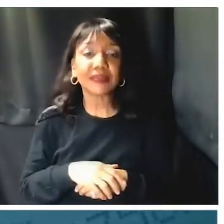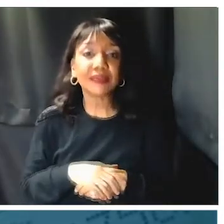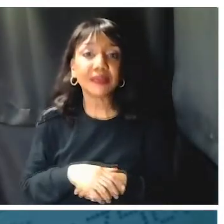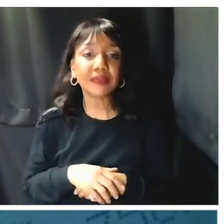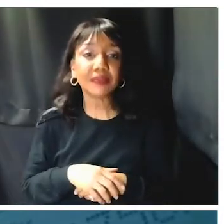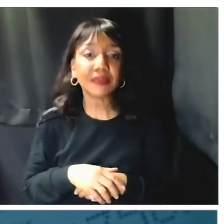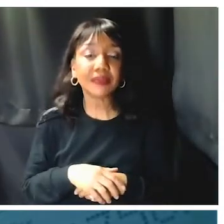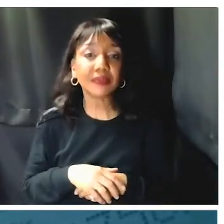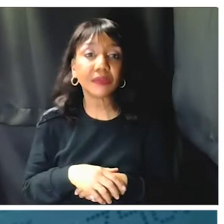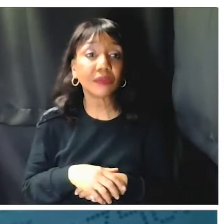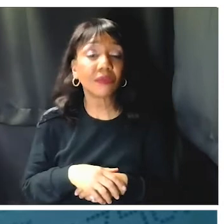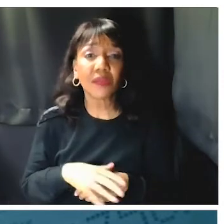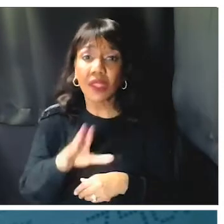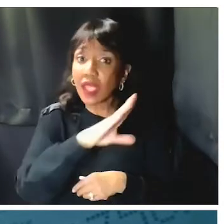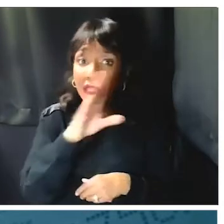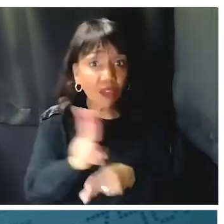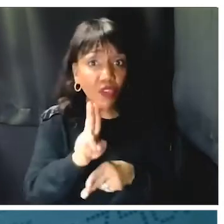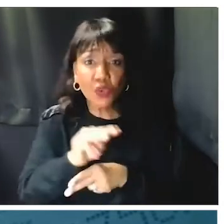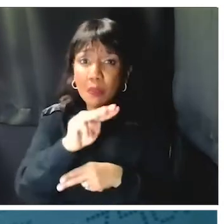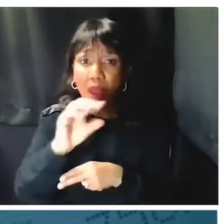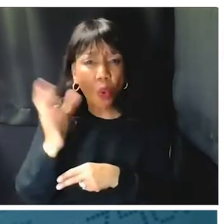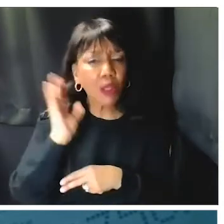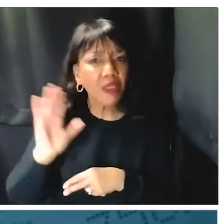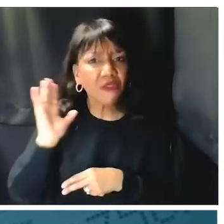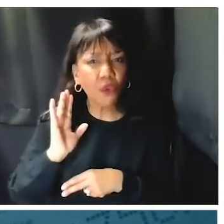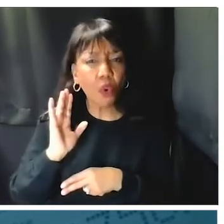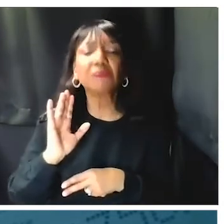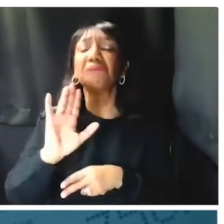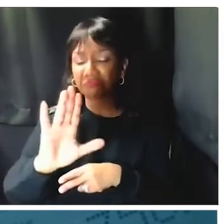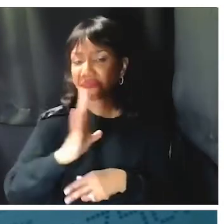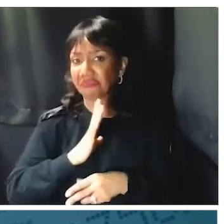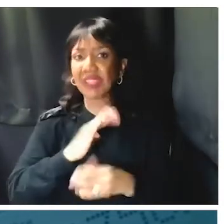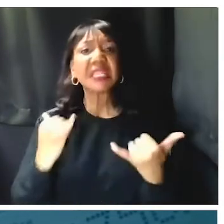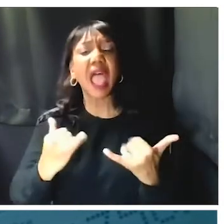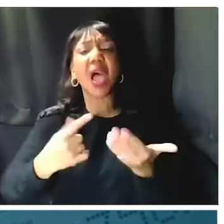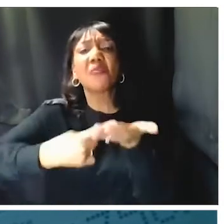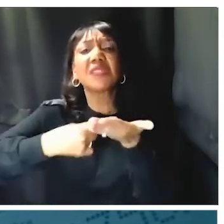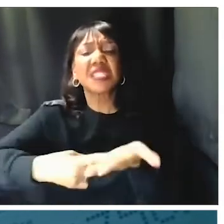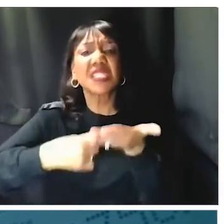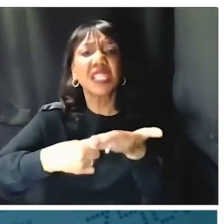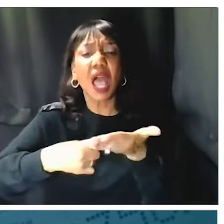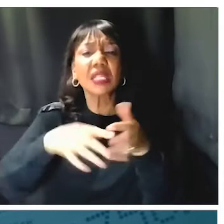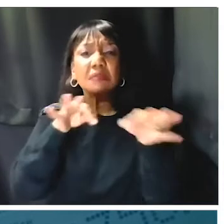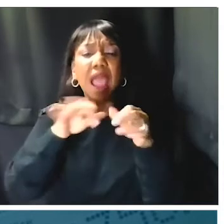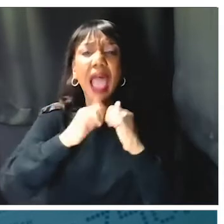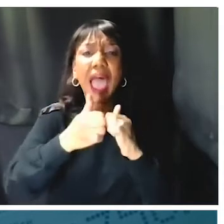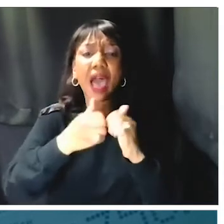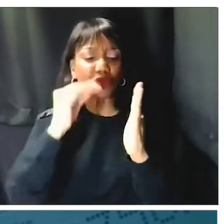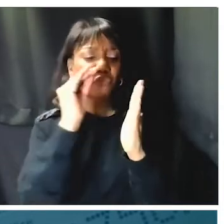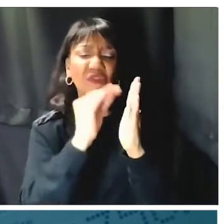are numbered and identified. If you have never used a money order before, let's review the proper steps in completing